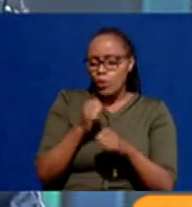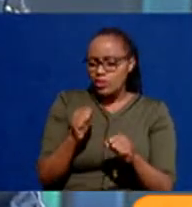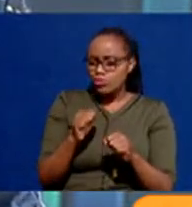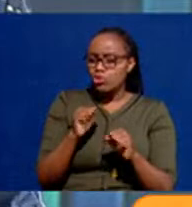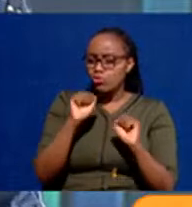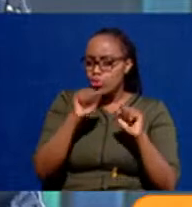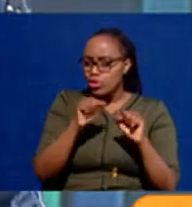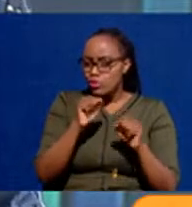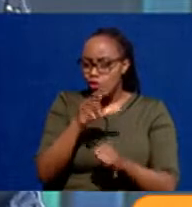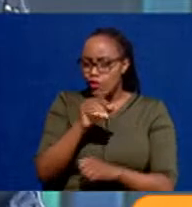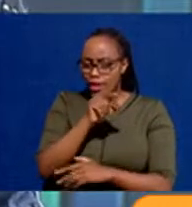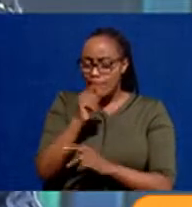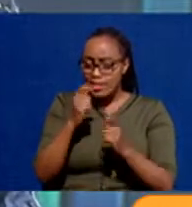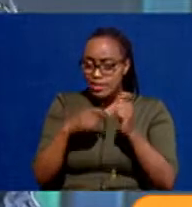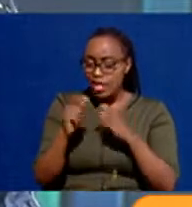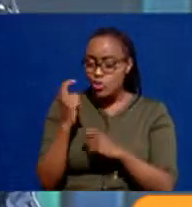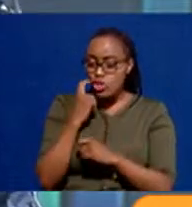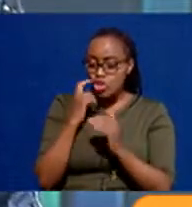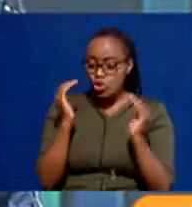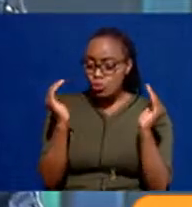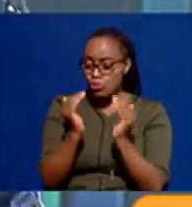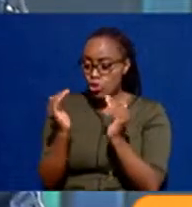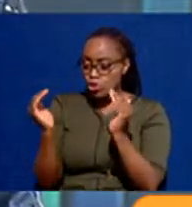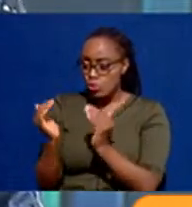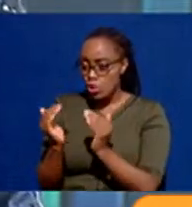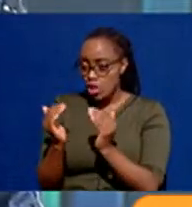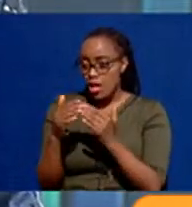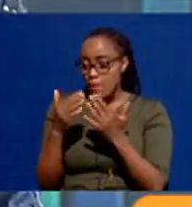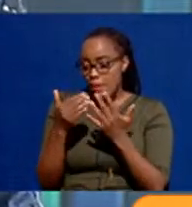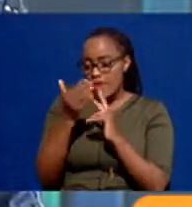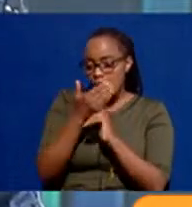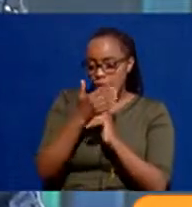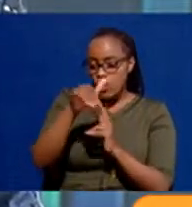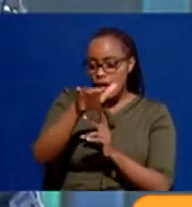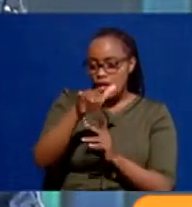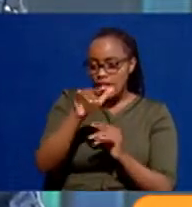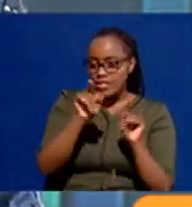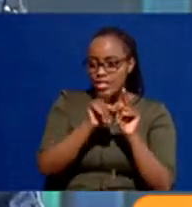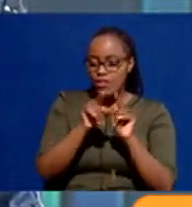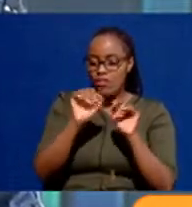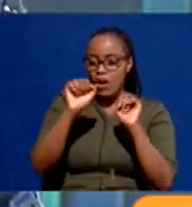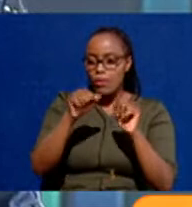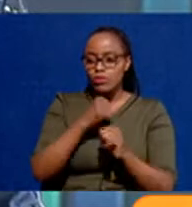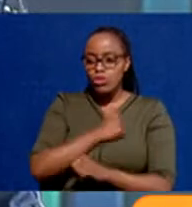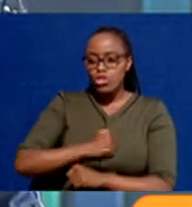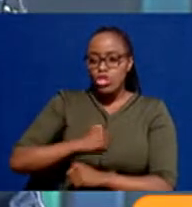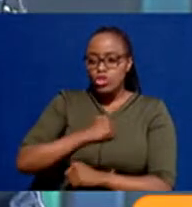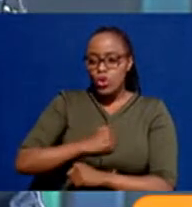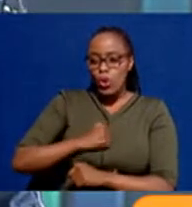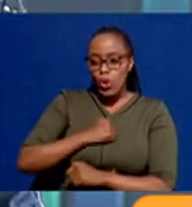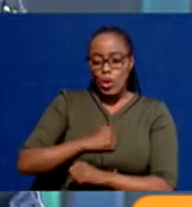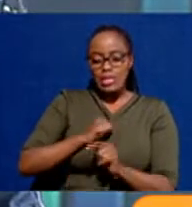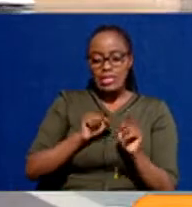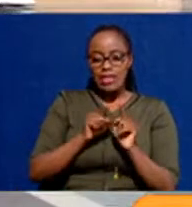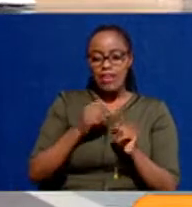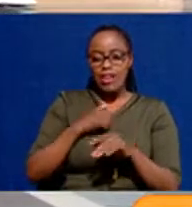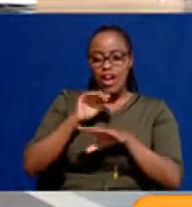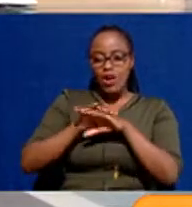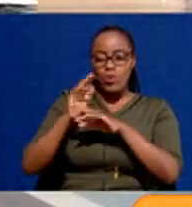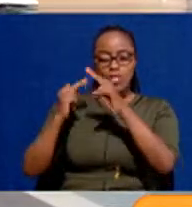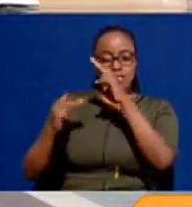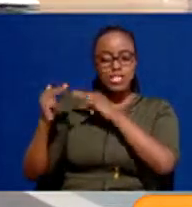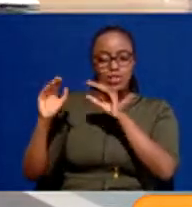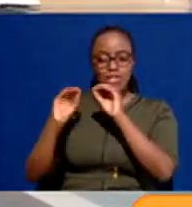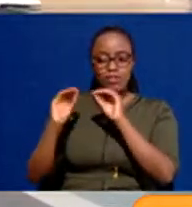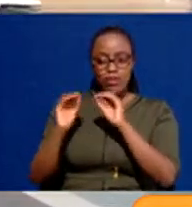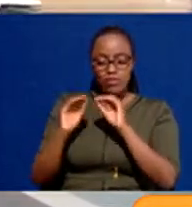find this being sold in the kiosk in middle-class areas. And Madam MD, you'll pardon my skepticism. The country has not had a very good history